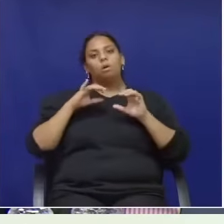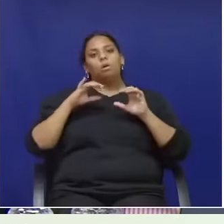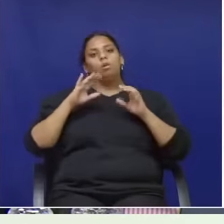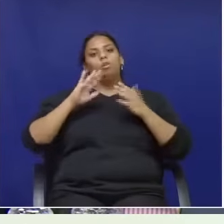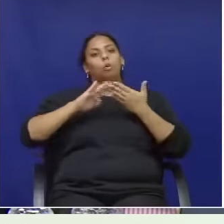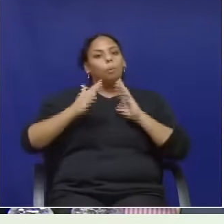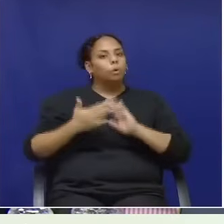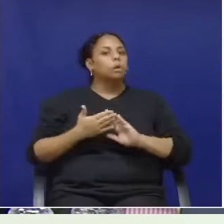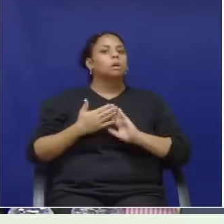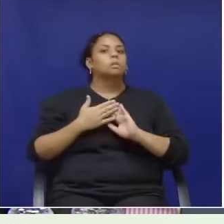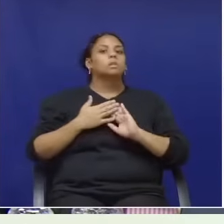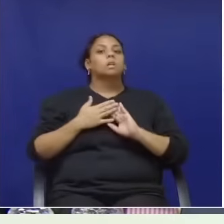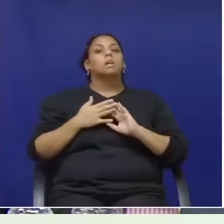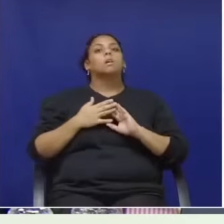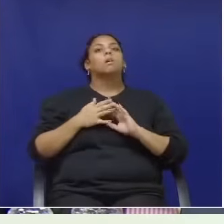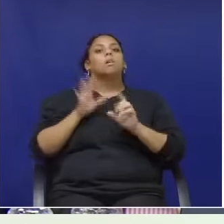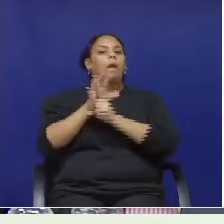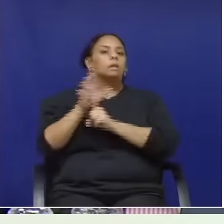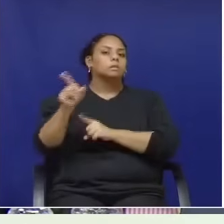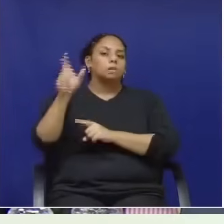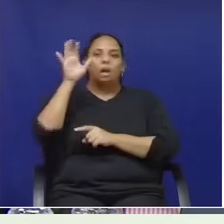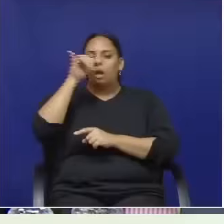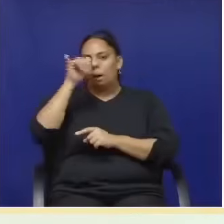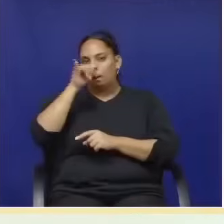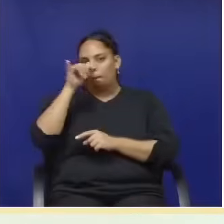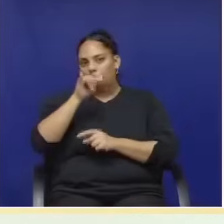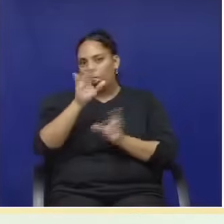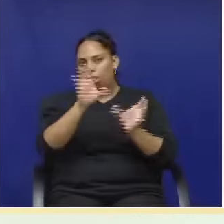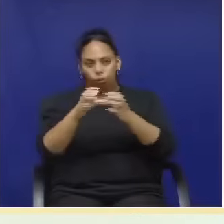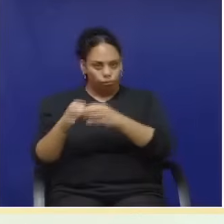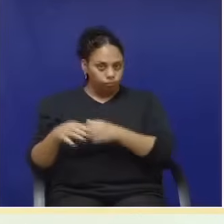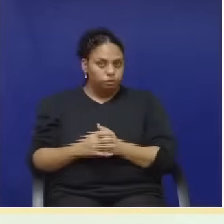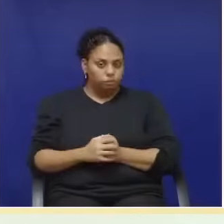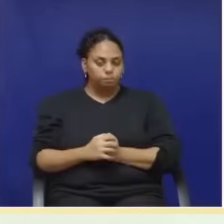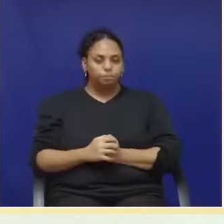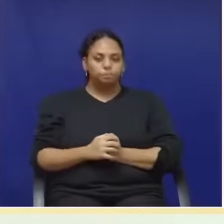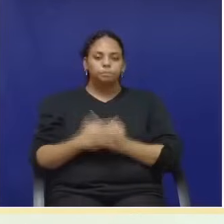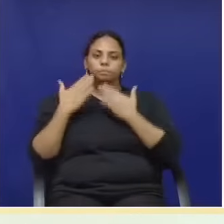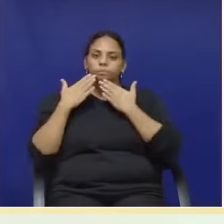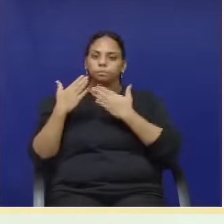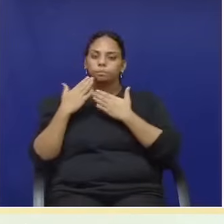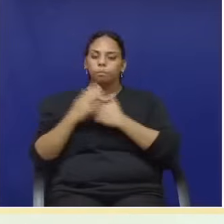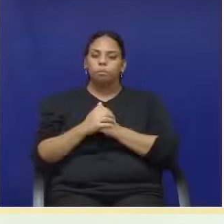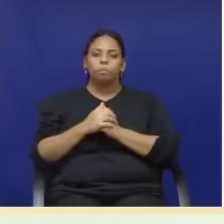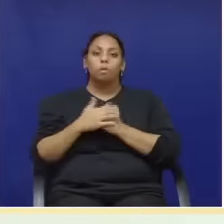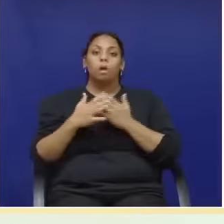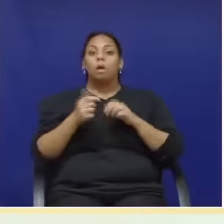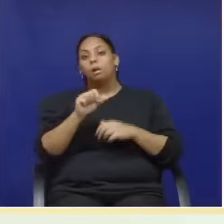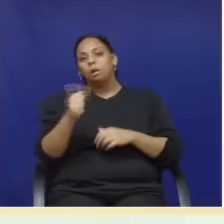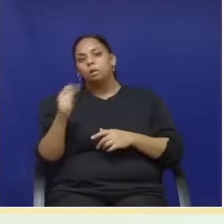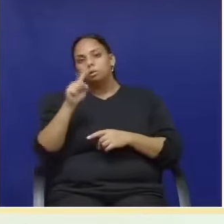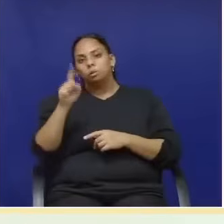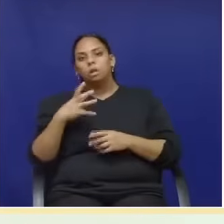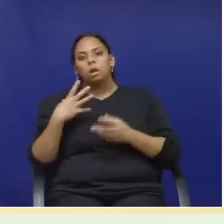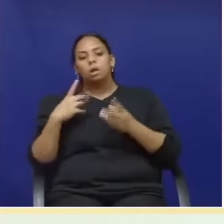criminal cartels. Thank you very much, Deputy Speaker. The next question is question